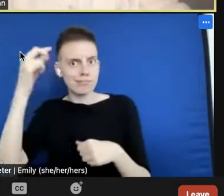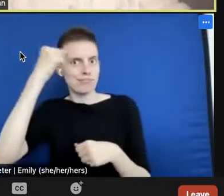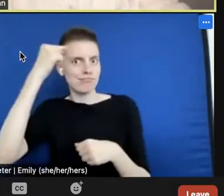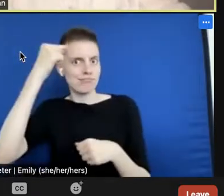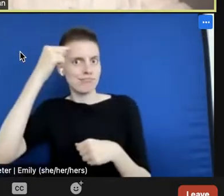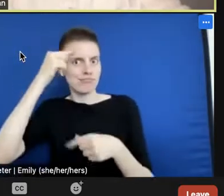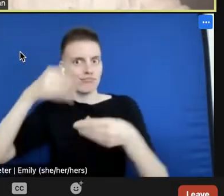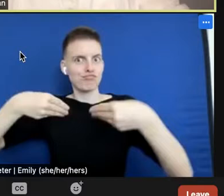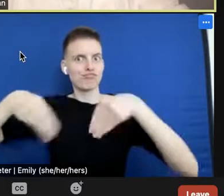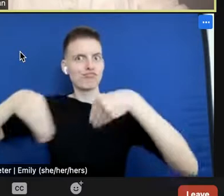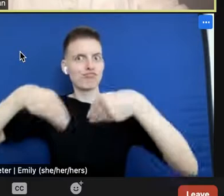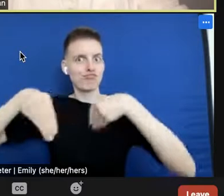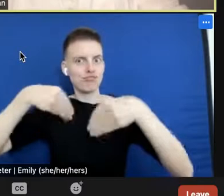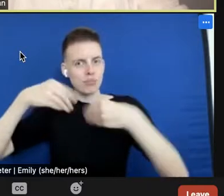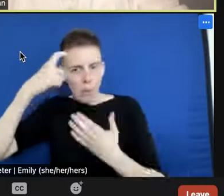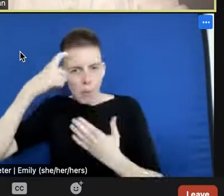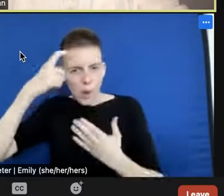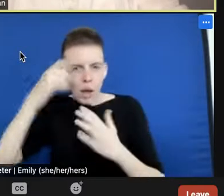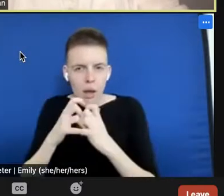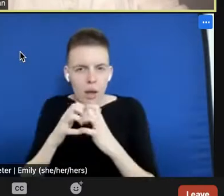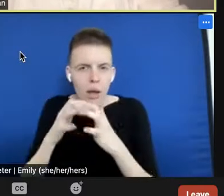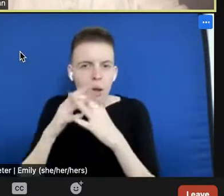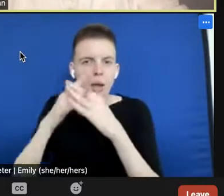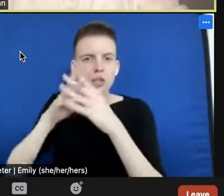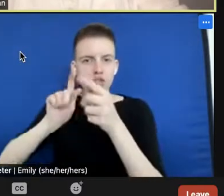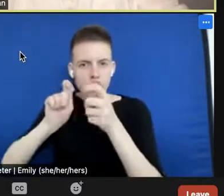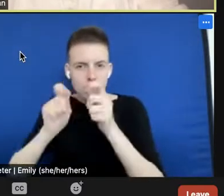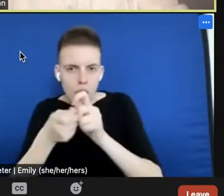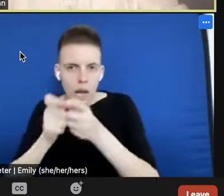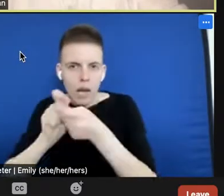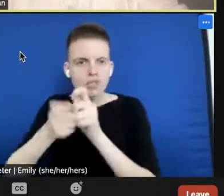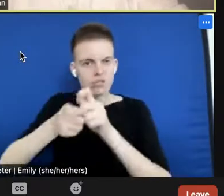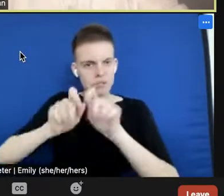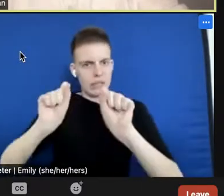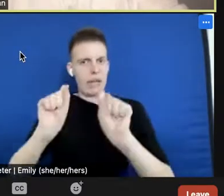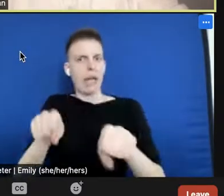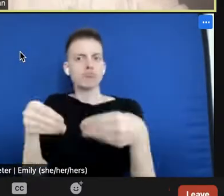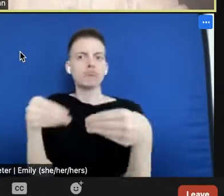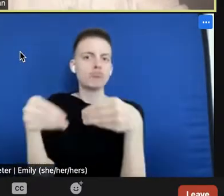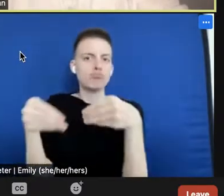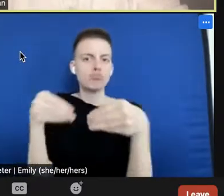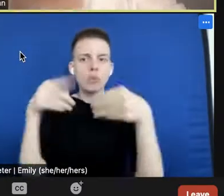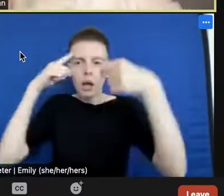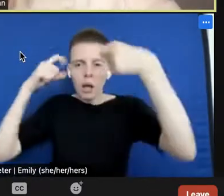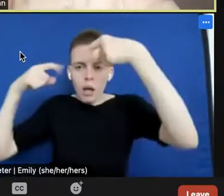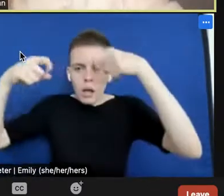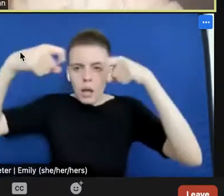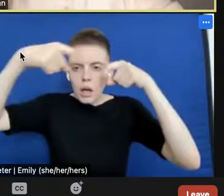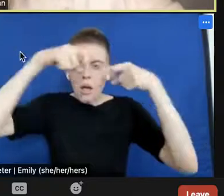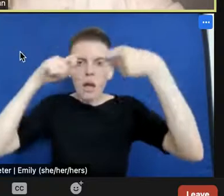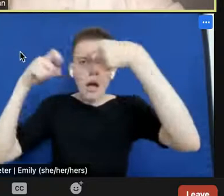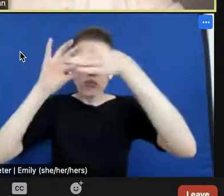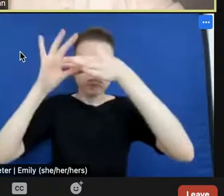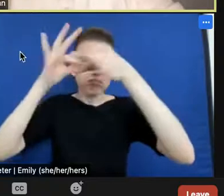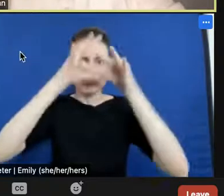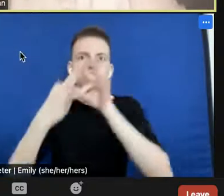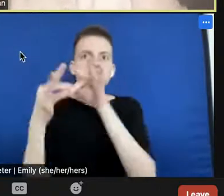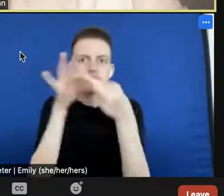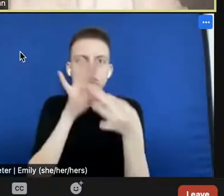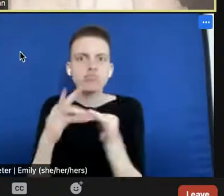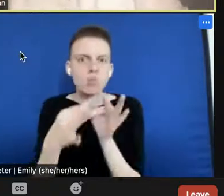means the brain can adapt and change with experience, right? That neurons that fire together, wire together.